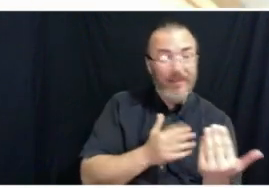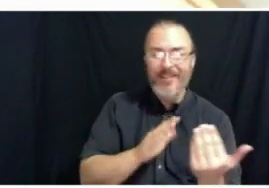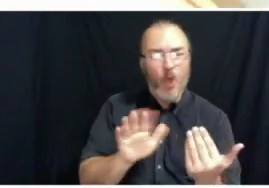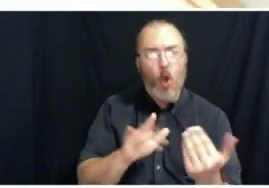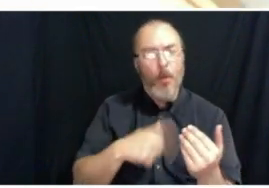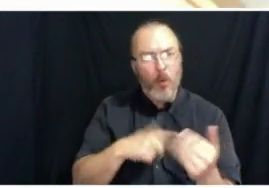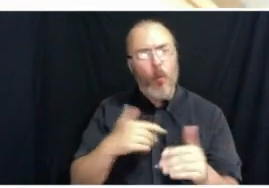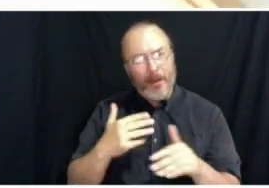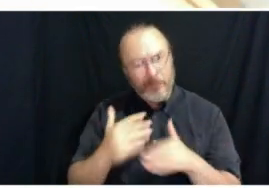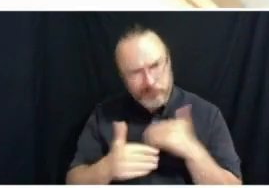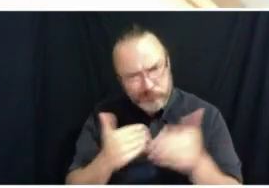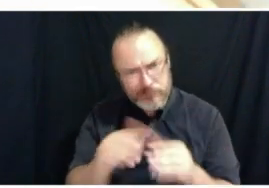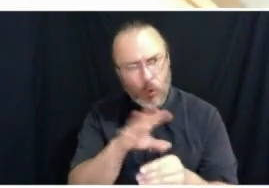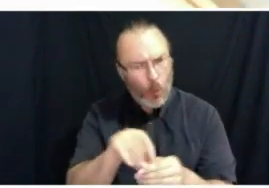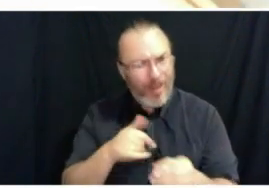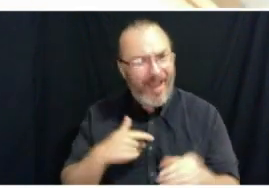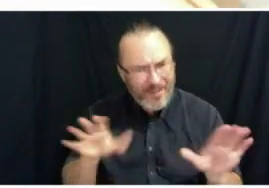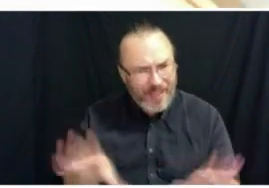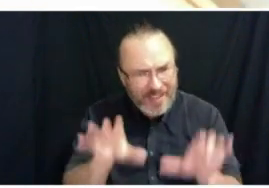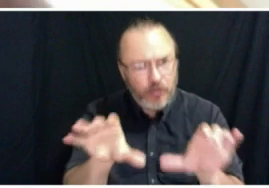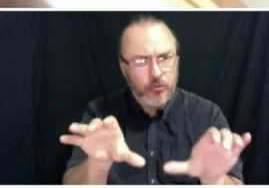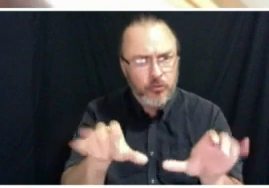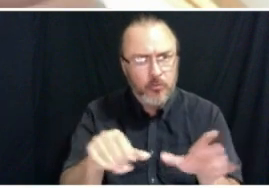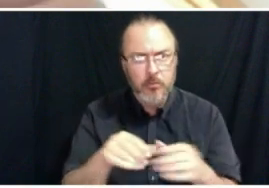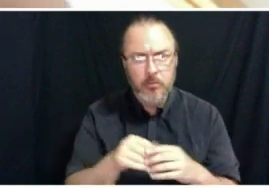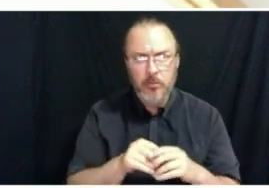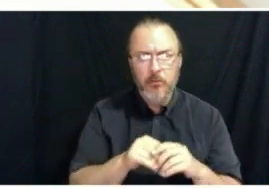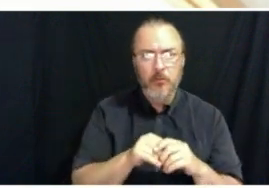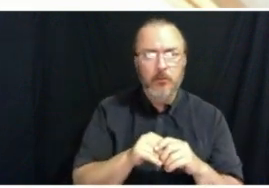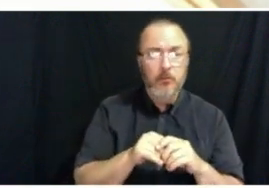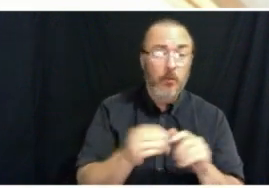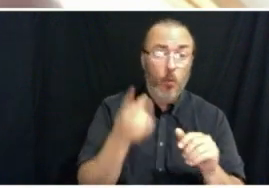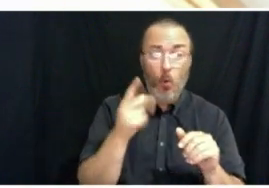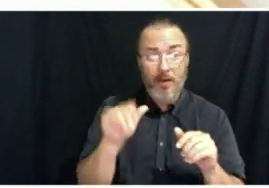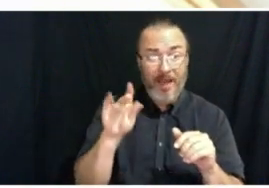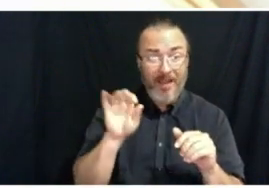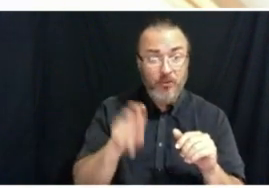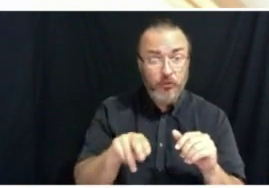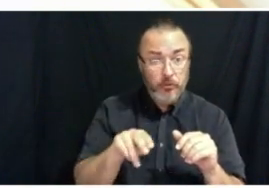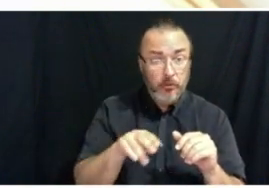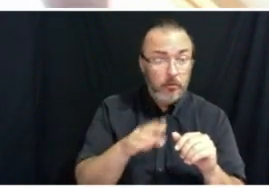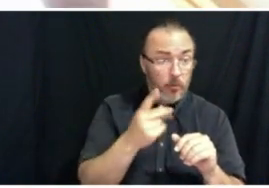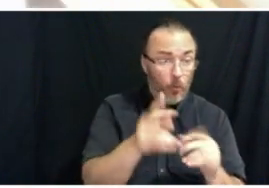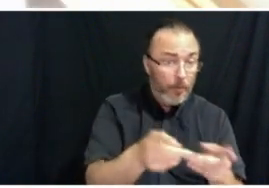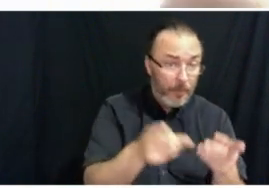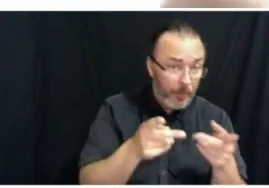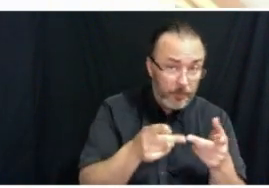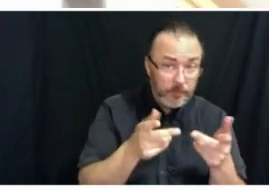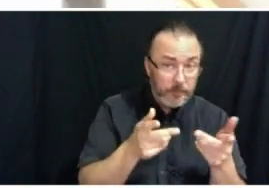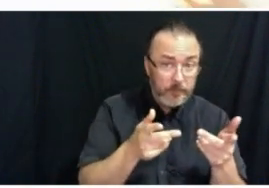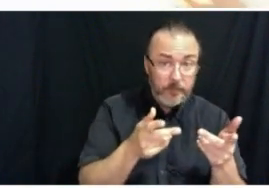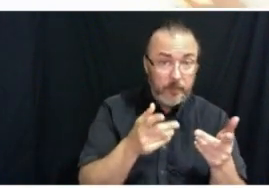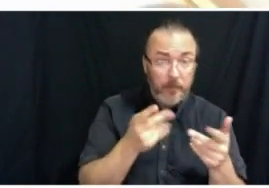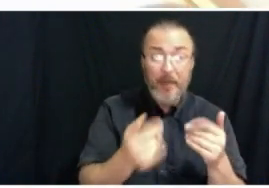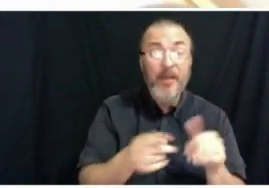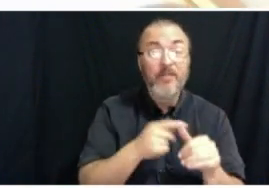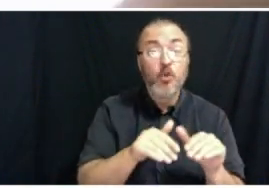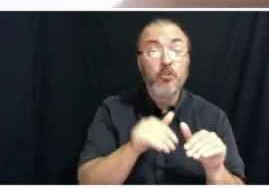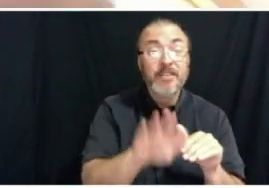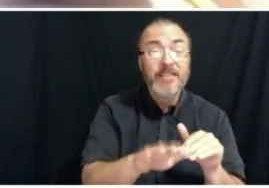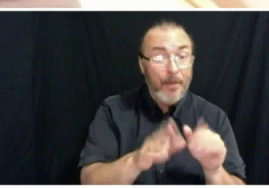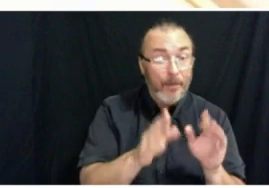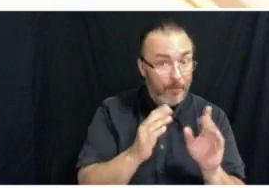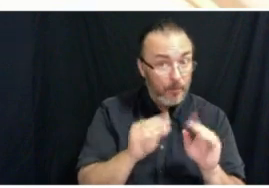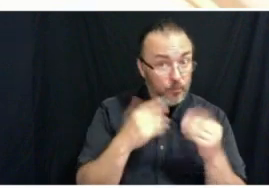action, including, as a, one action in some places that, might be a first step is training teachers as those who have